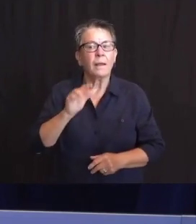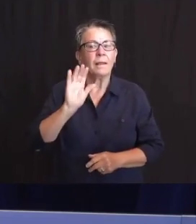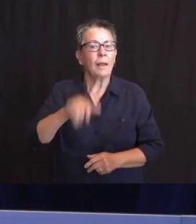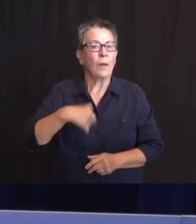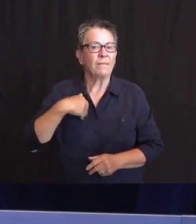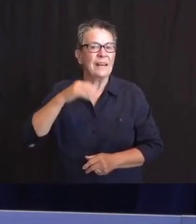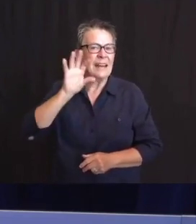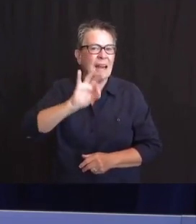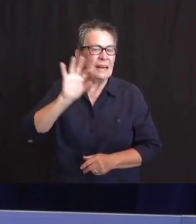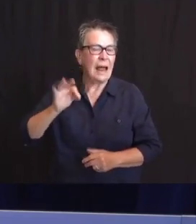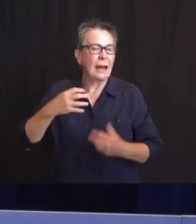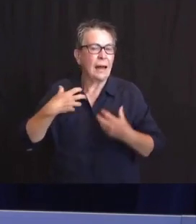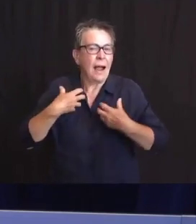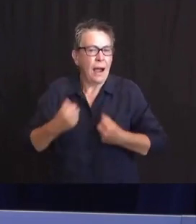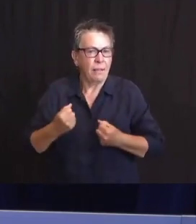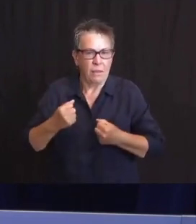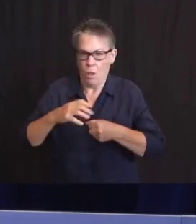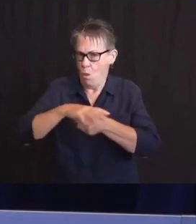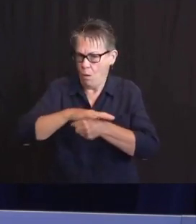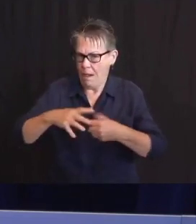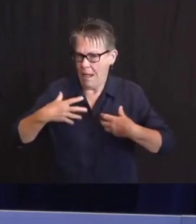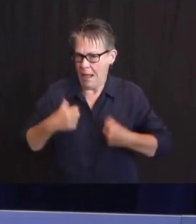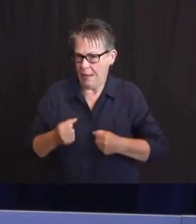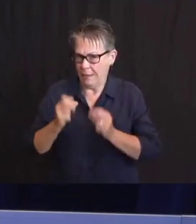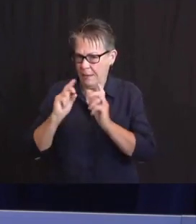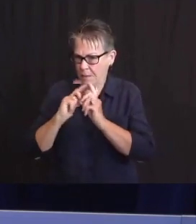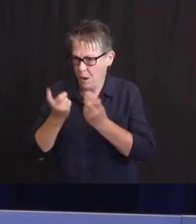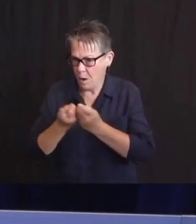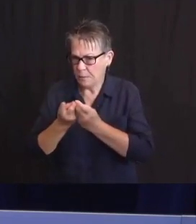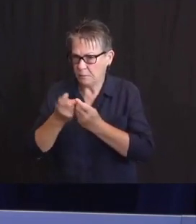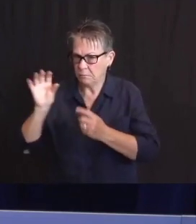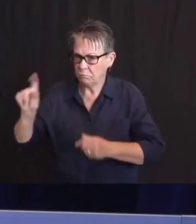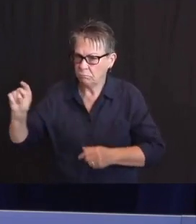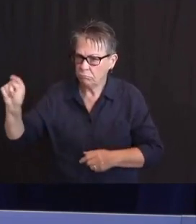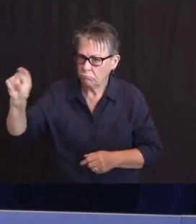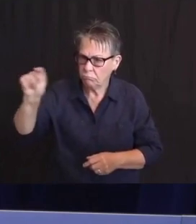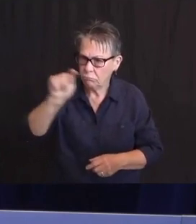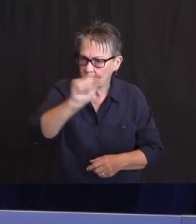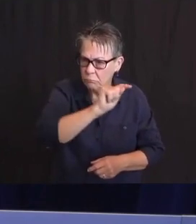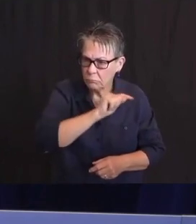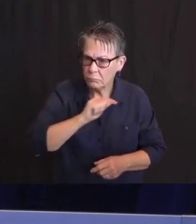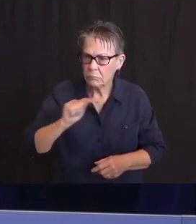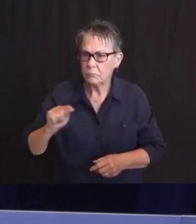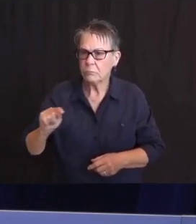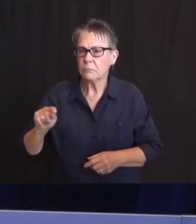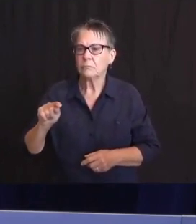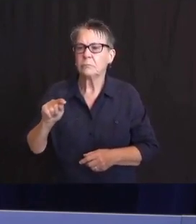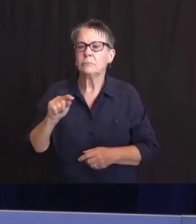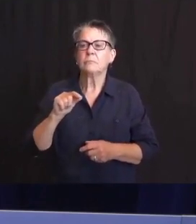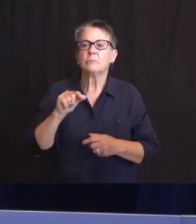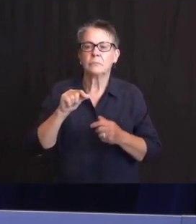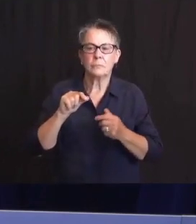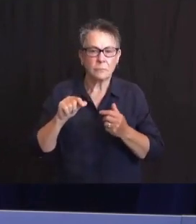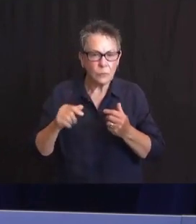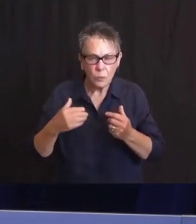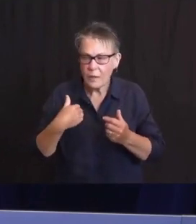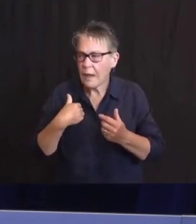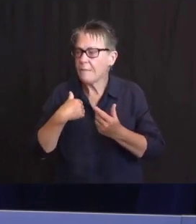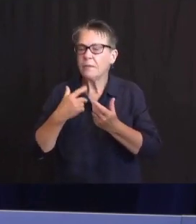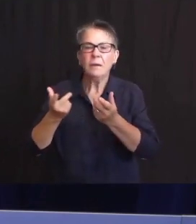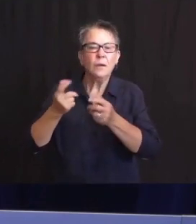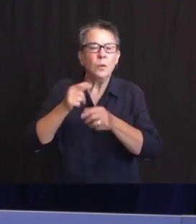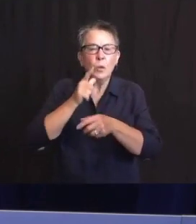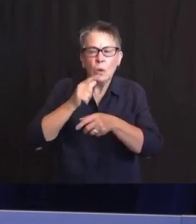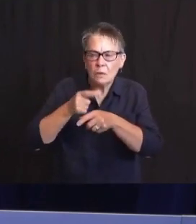management and epidemiological support to all local health departments and contact tracing teams within their